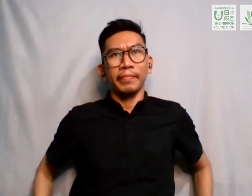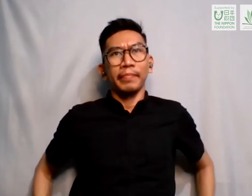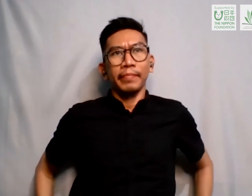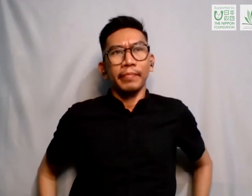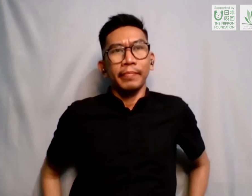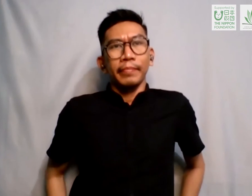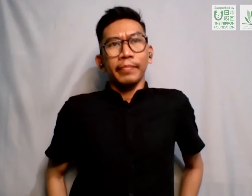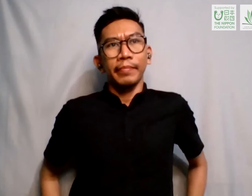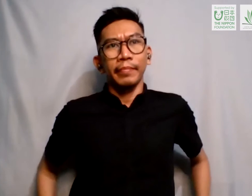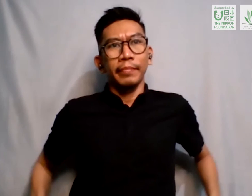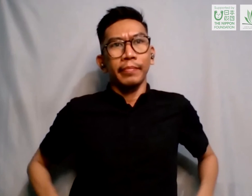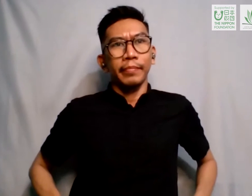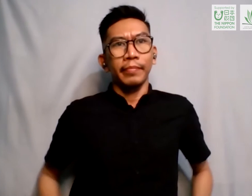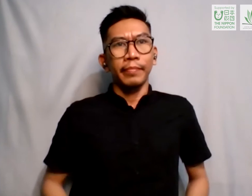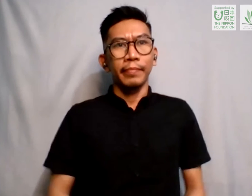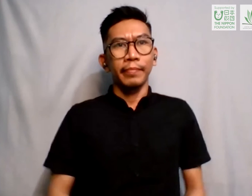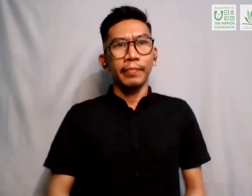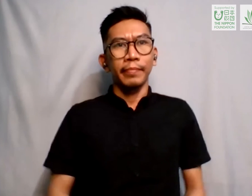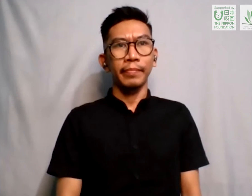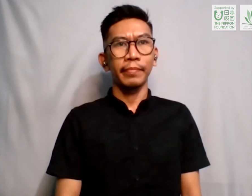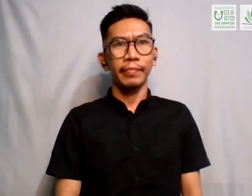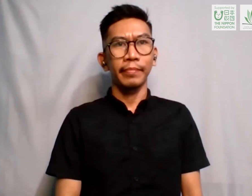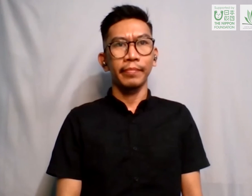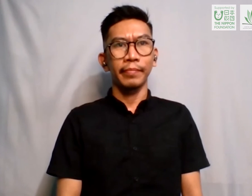Sounds good, sir. Thank you. Okay.